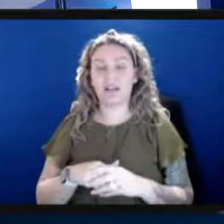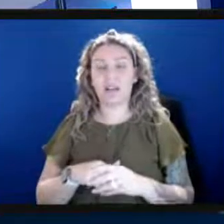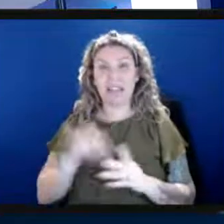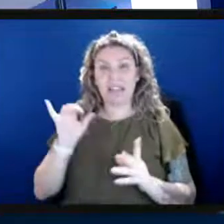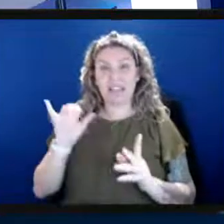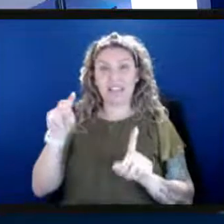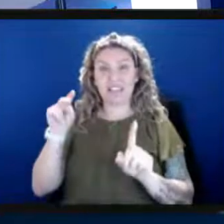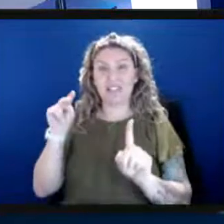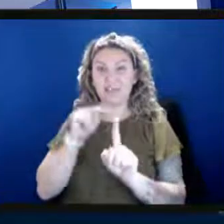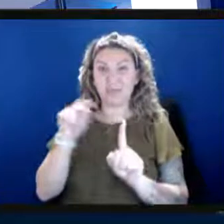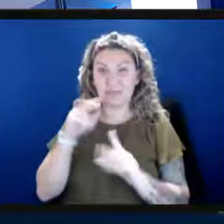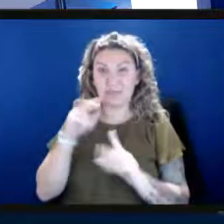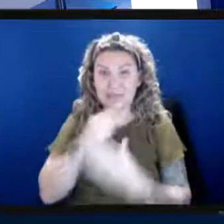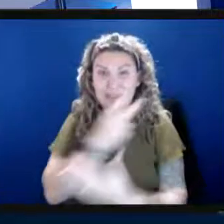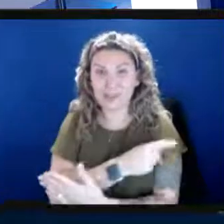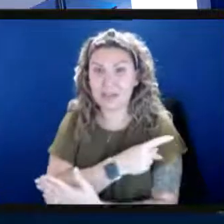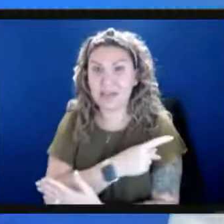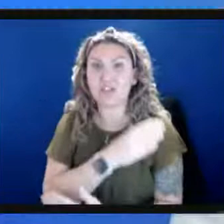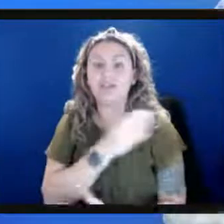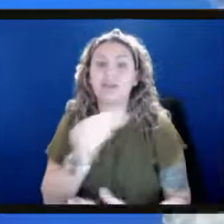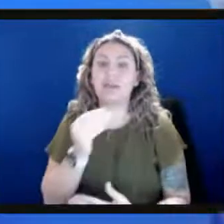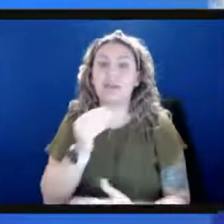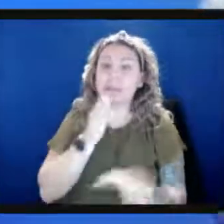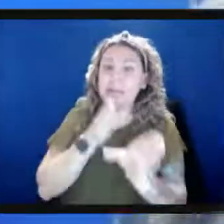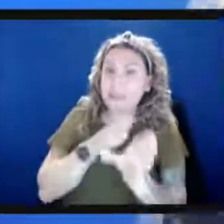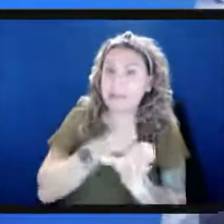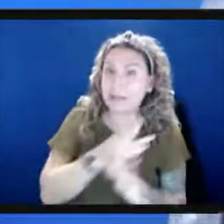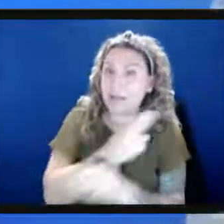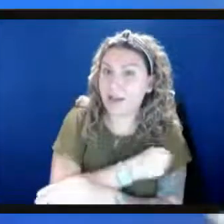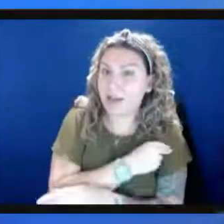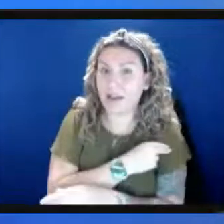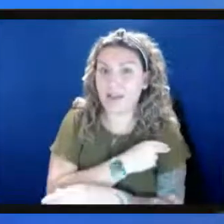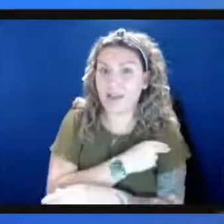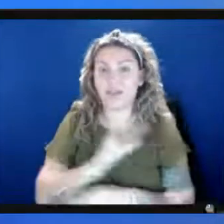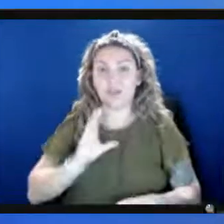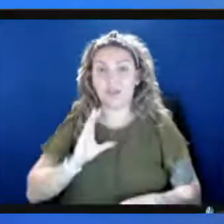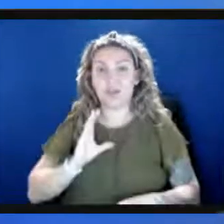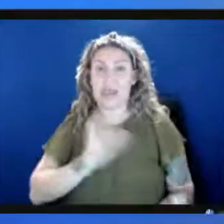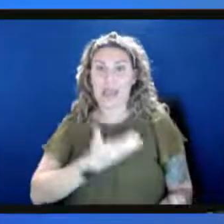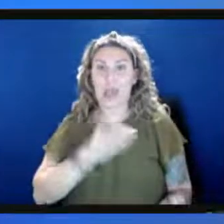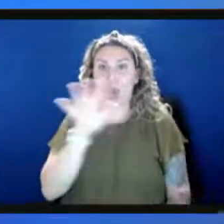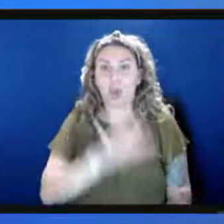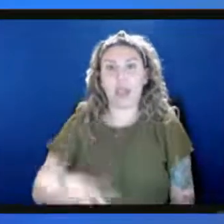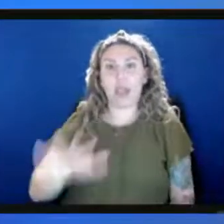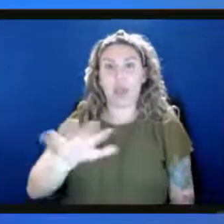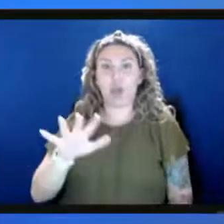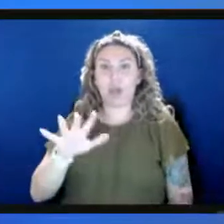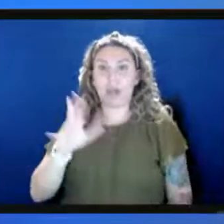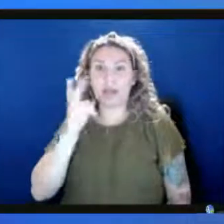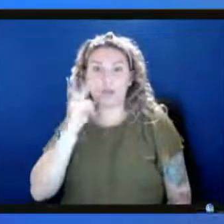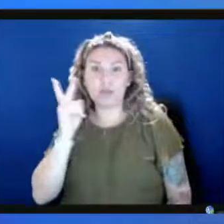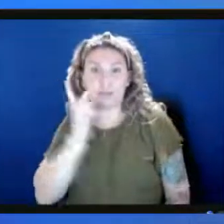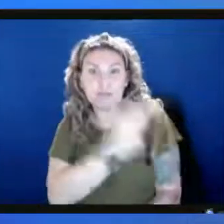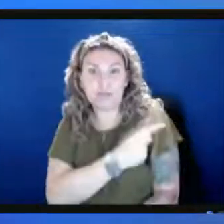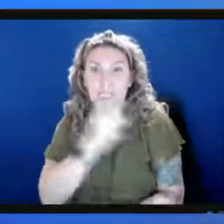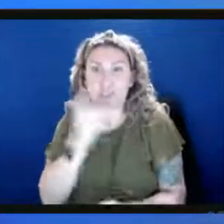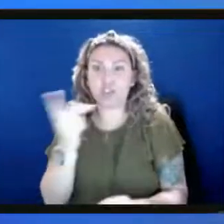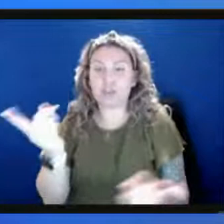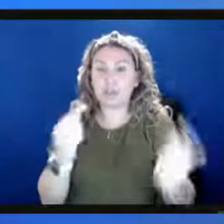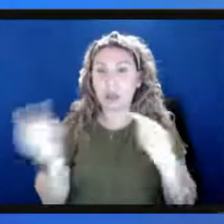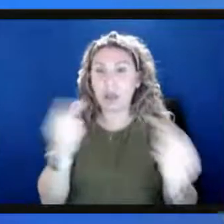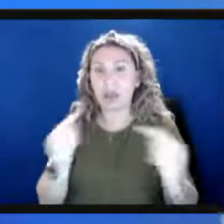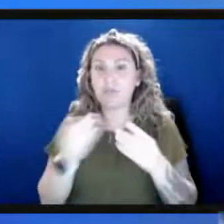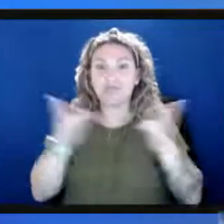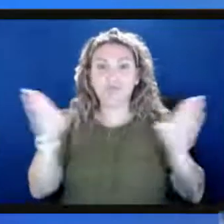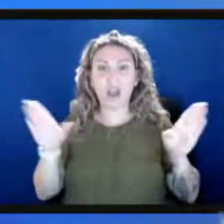inpatient medical director of an inpatient psych hospital. In our catchment area, the area that where we take our patients come from, it's broad. I mean, it's through western